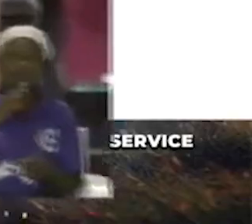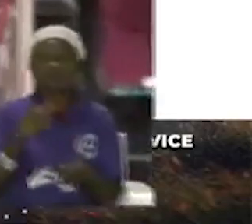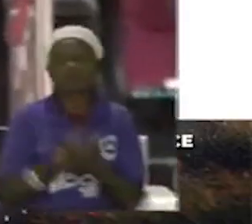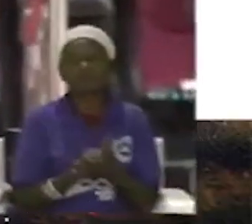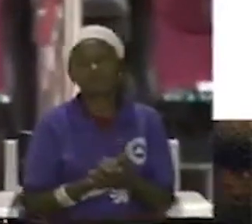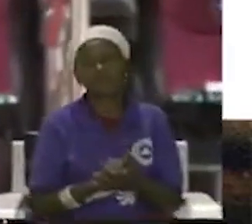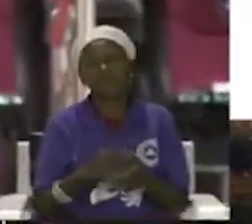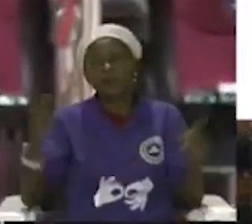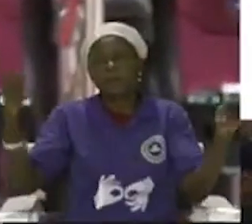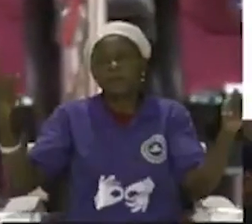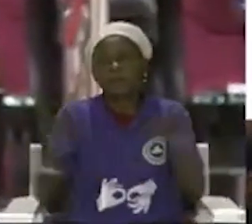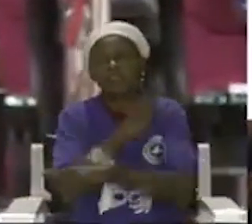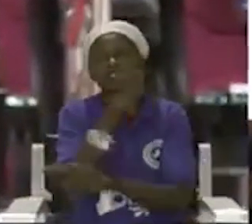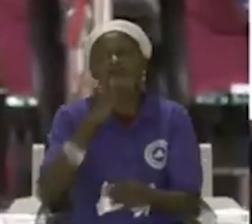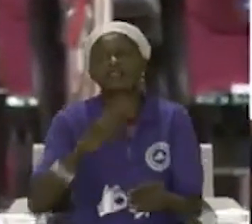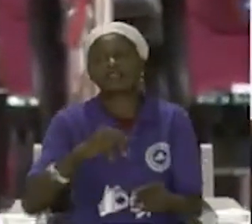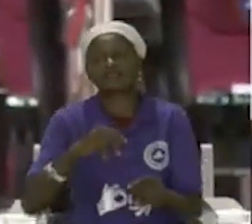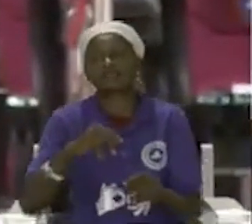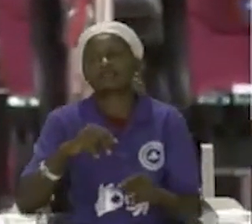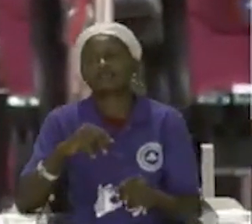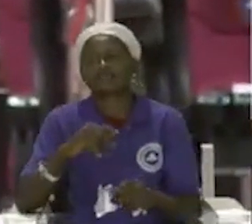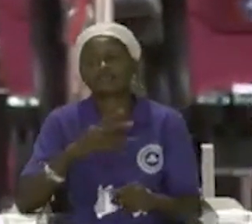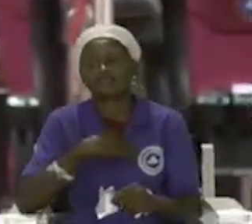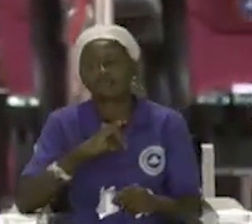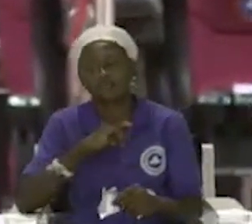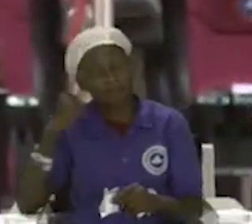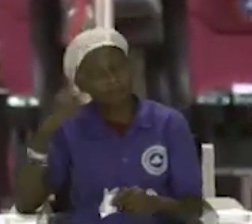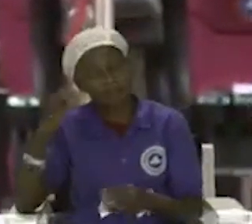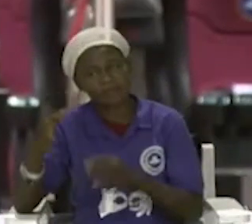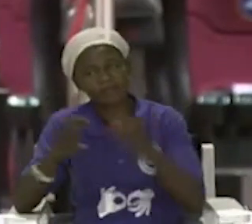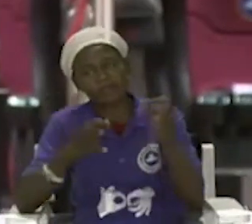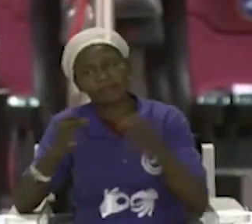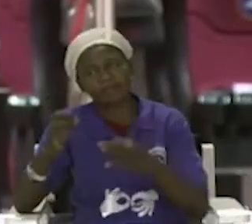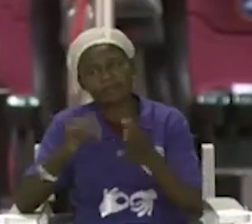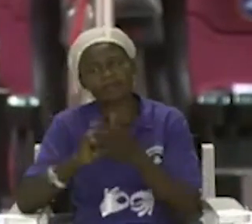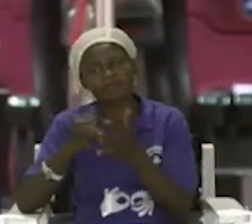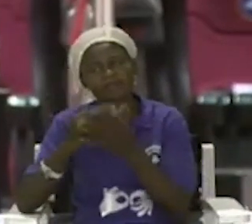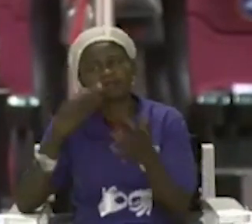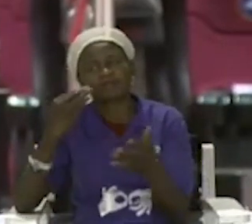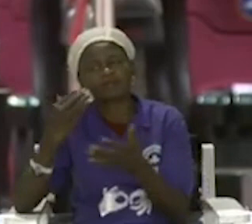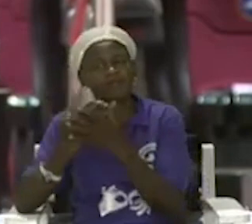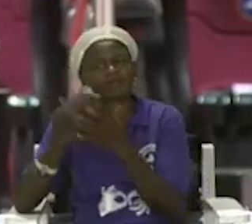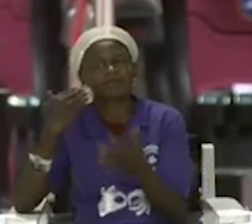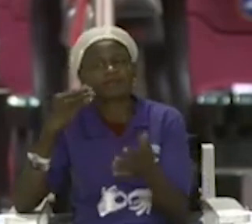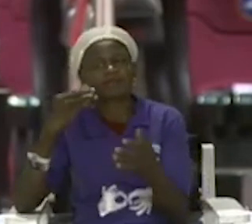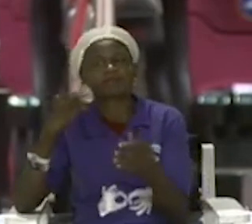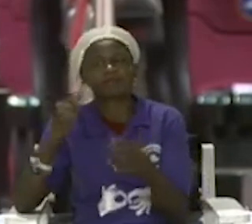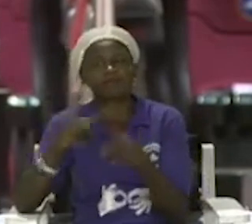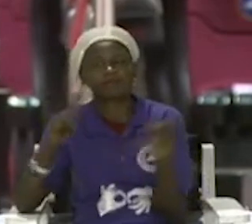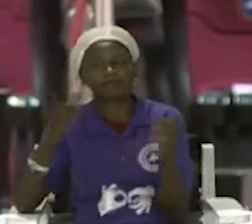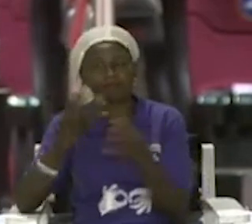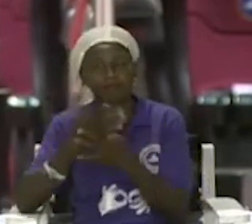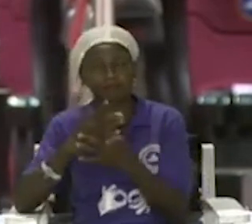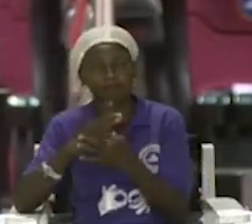multiply. And I think I've explained that one to us before, the difference